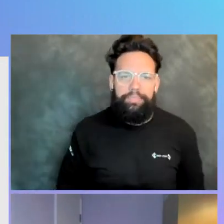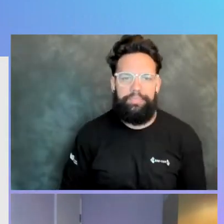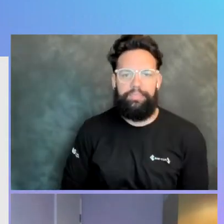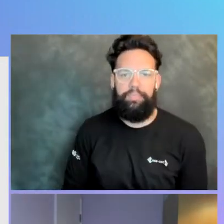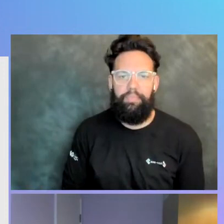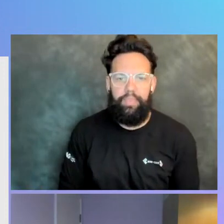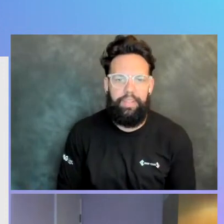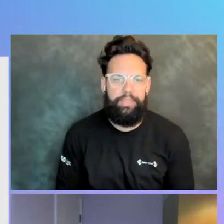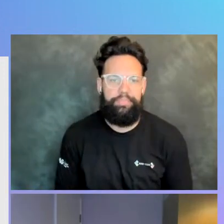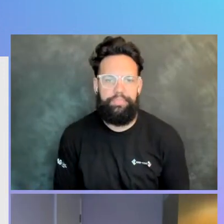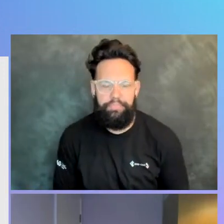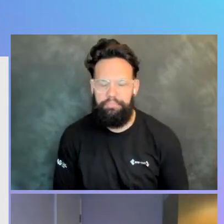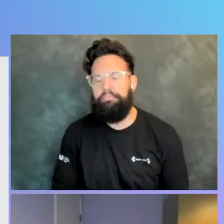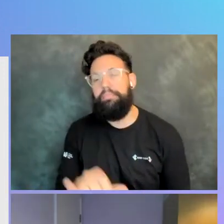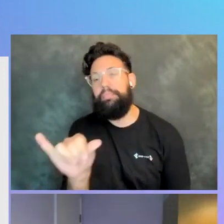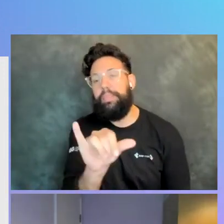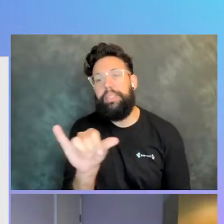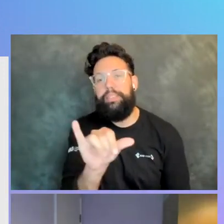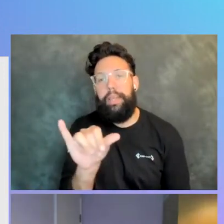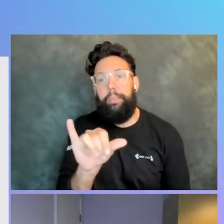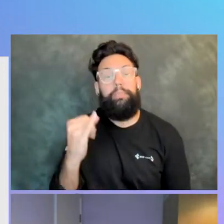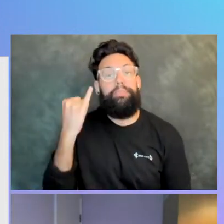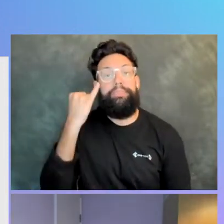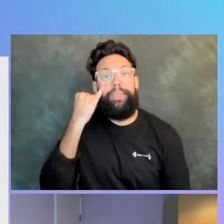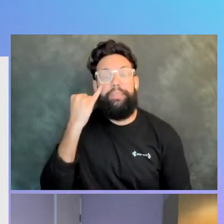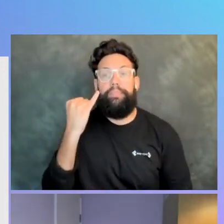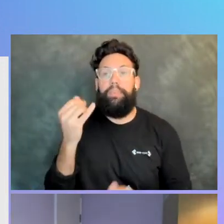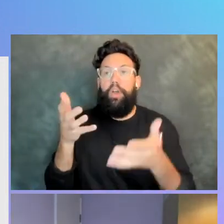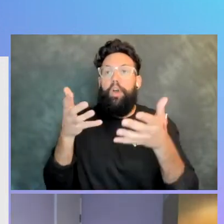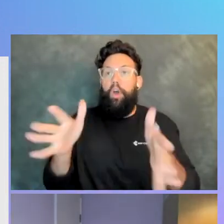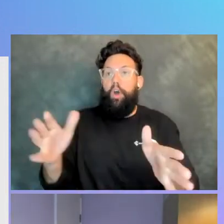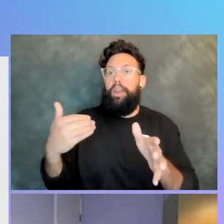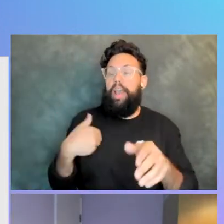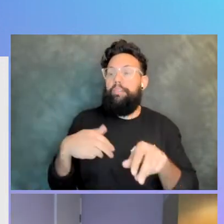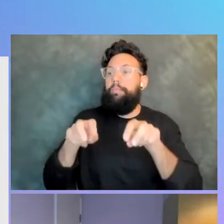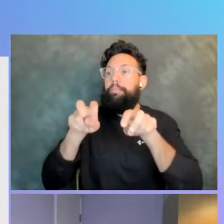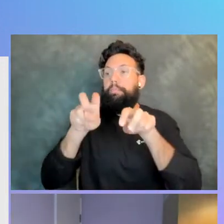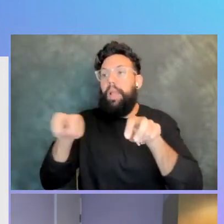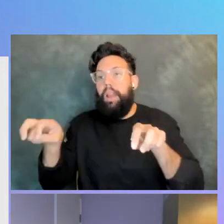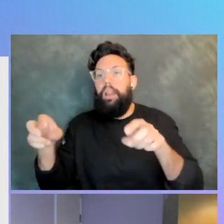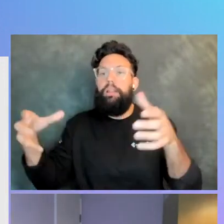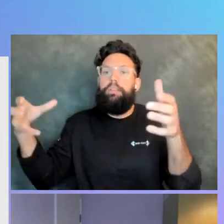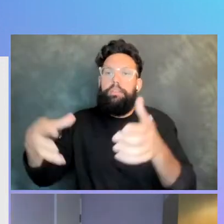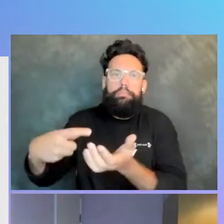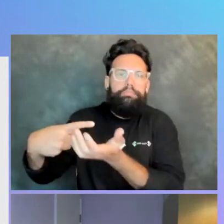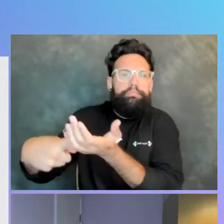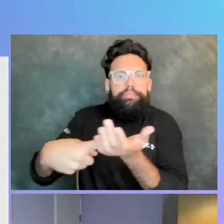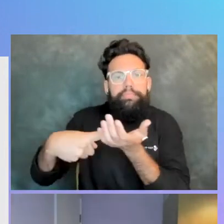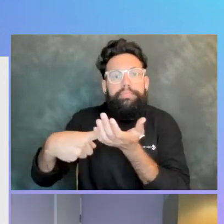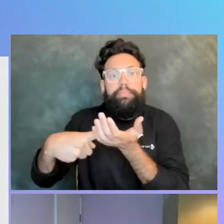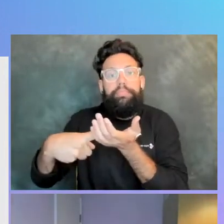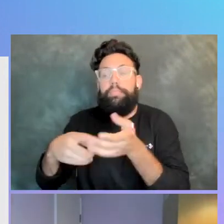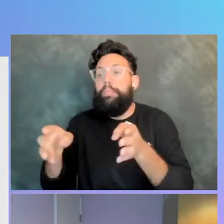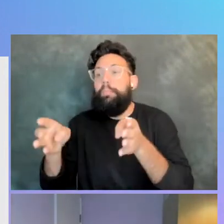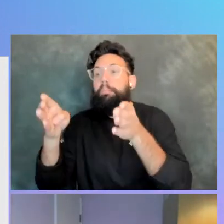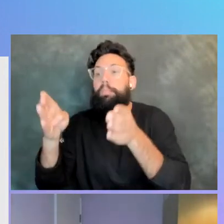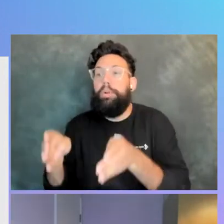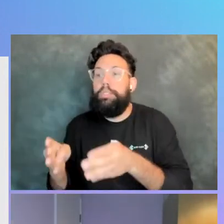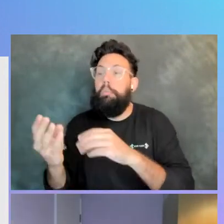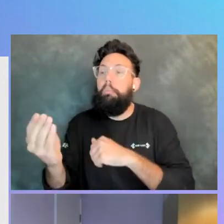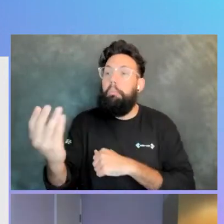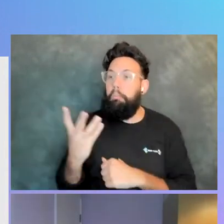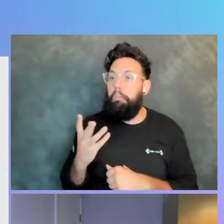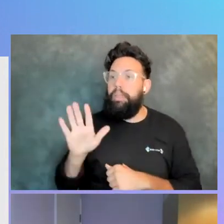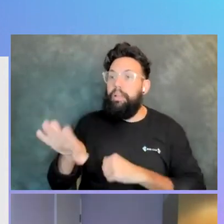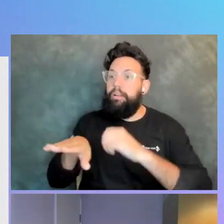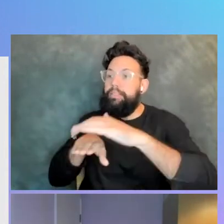manner, if there is a participant in our wider research sessions, in the wider research that we do at HL, who happen to share their accessibility need,